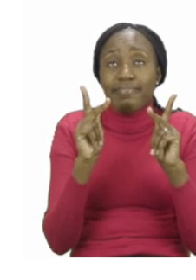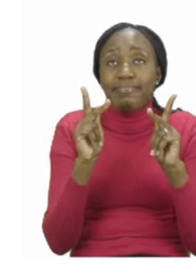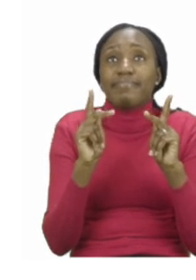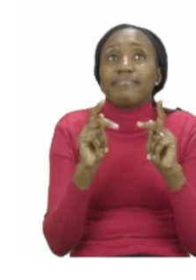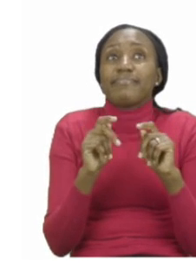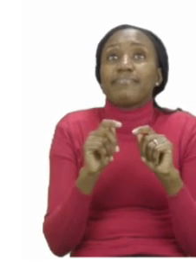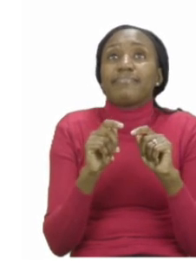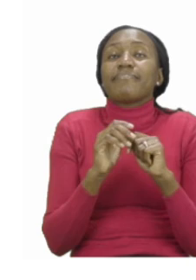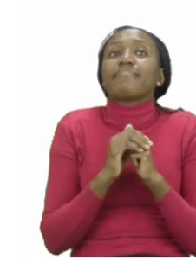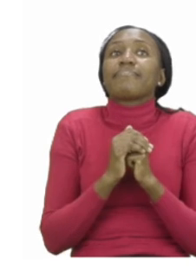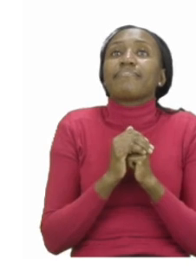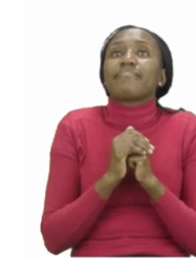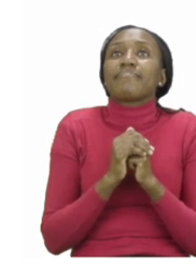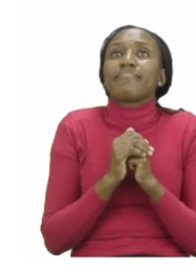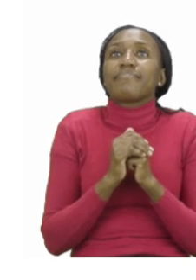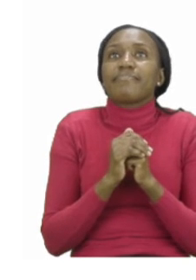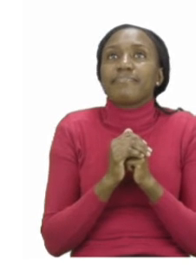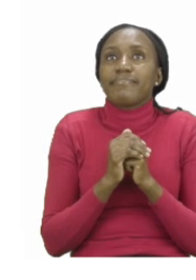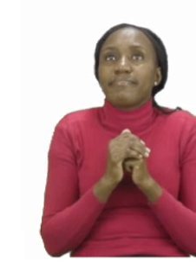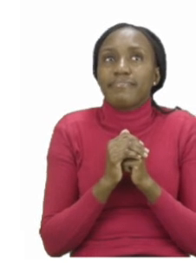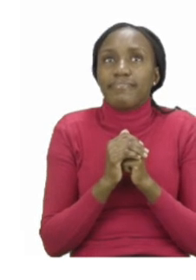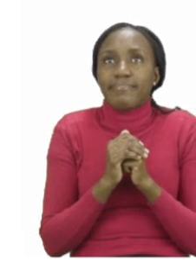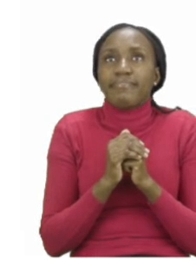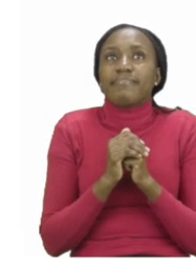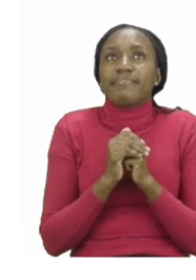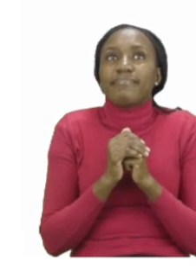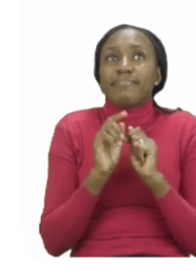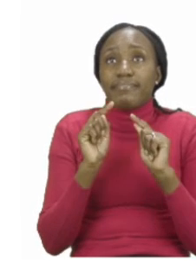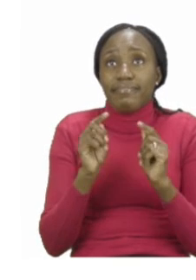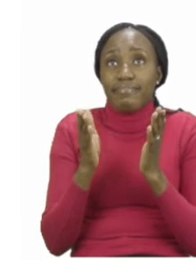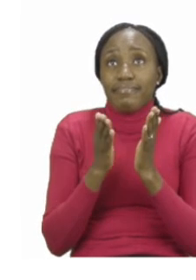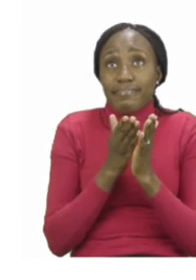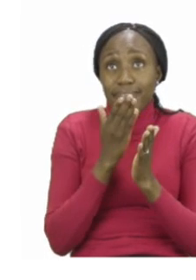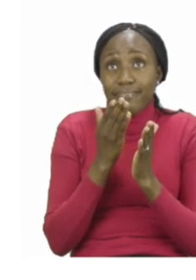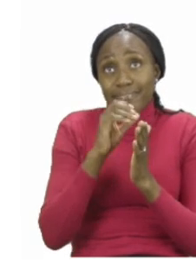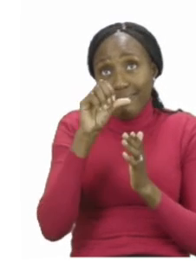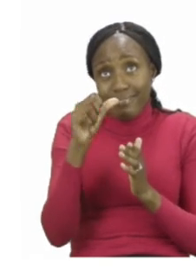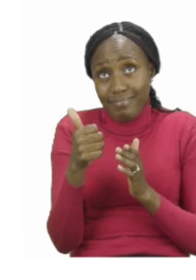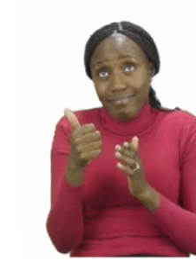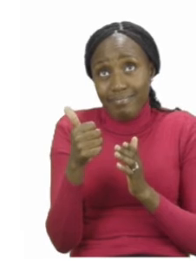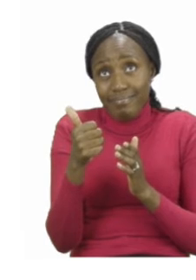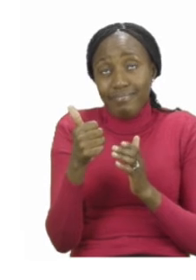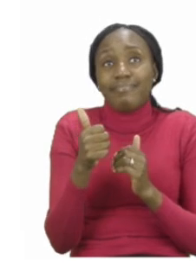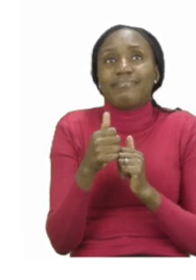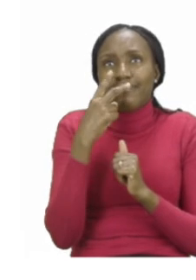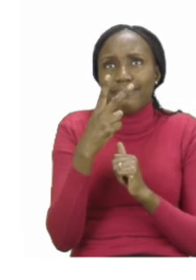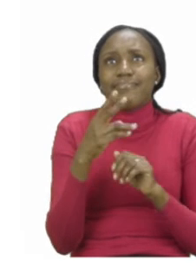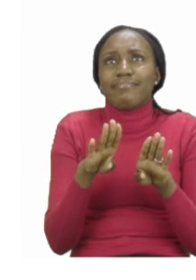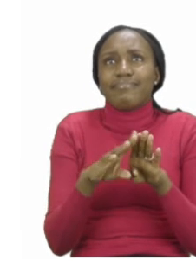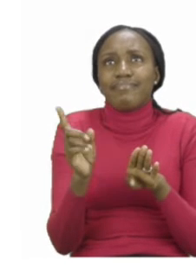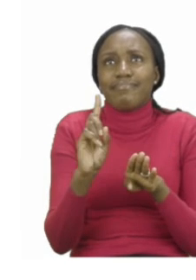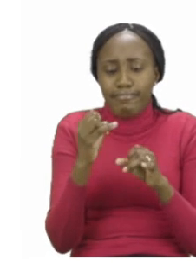Now, before we continue with our coloring, let's quickly see what we have to do for